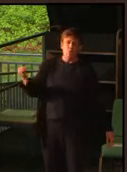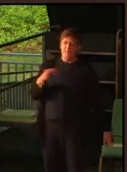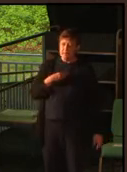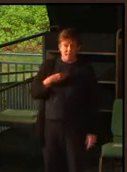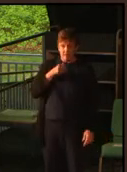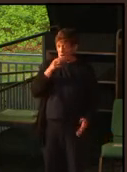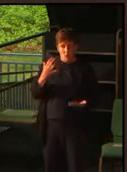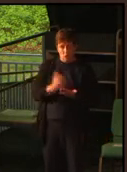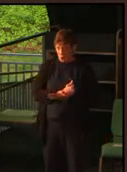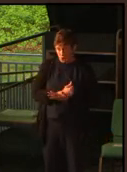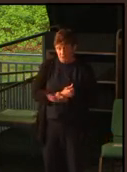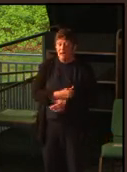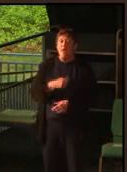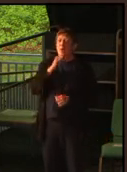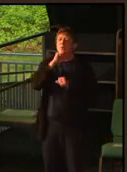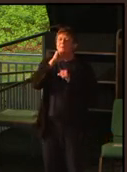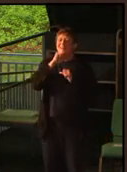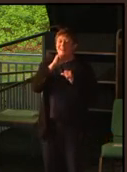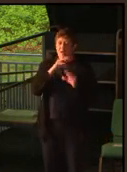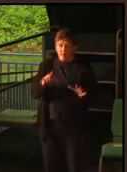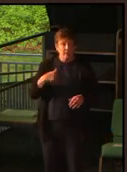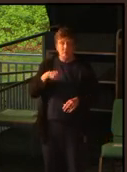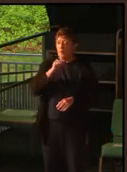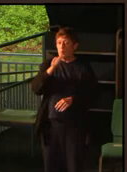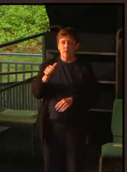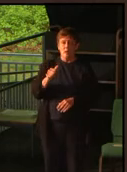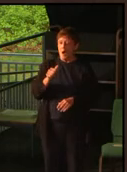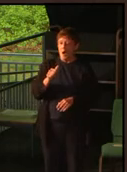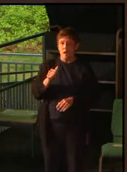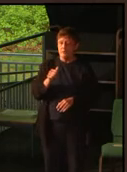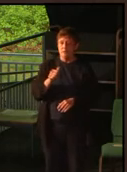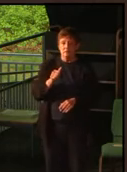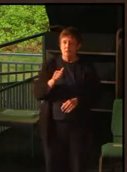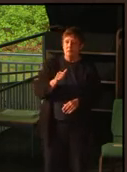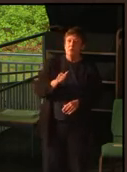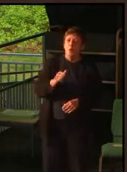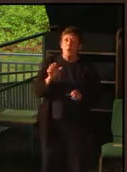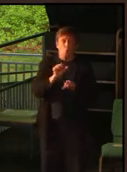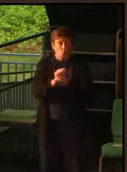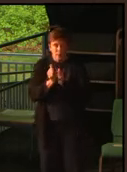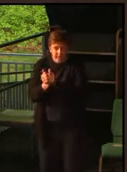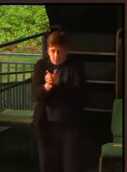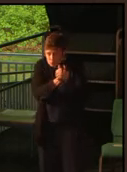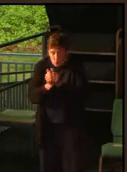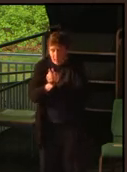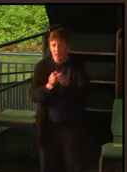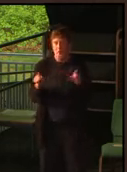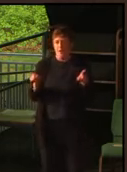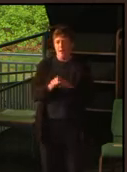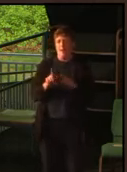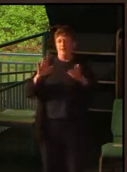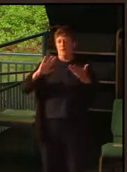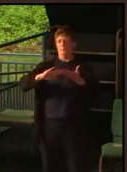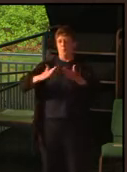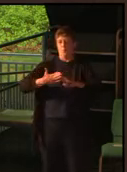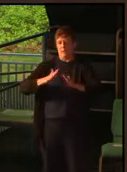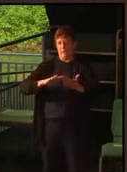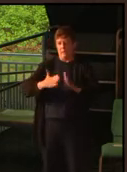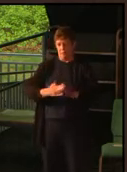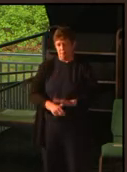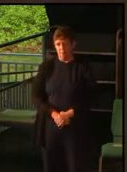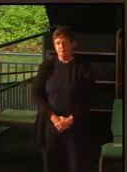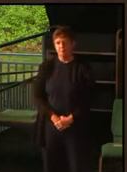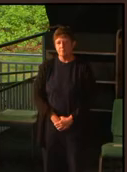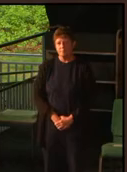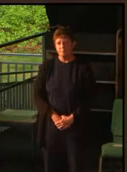and it would mean nothing if we were not crossing this finish line together as a community.